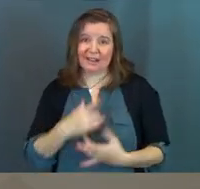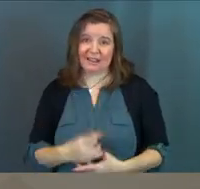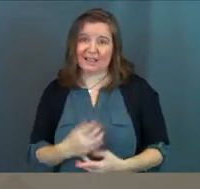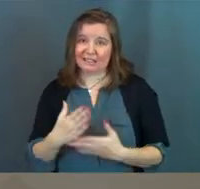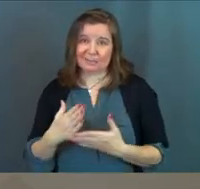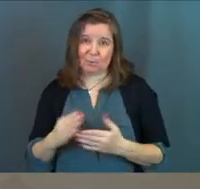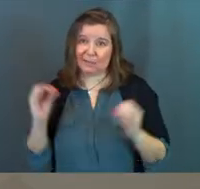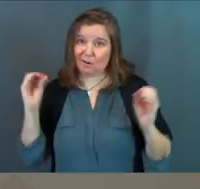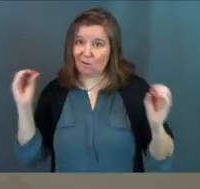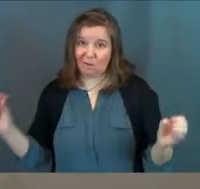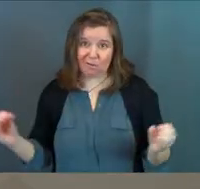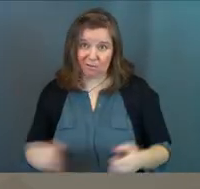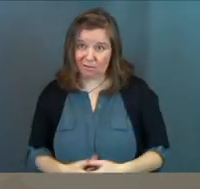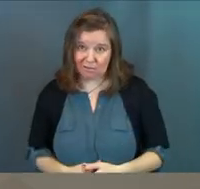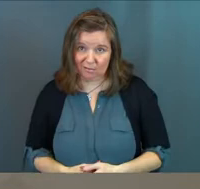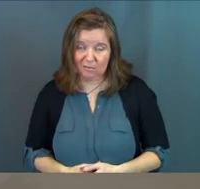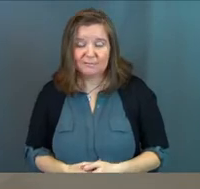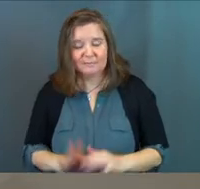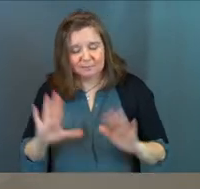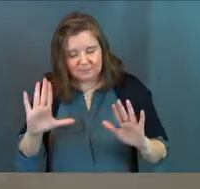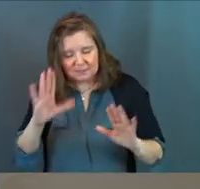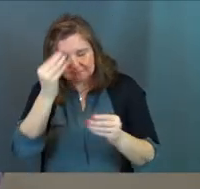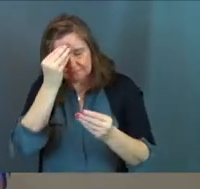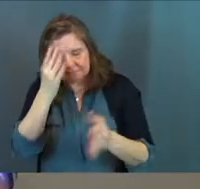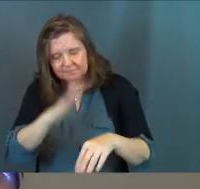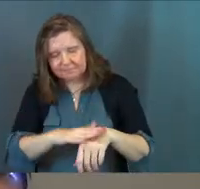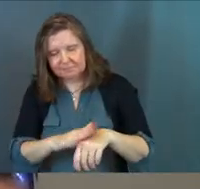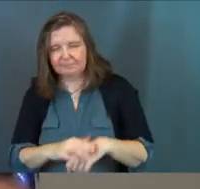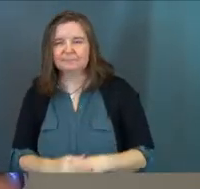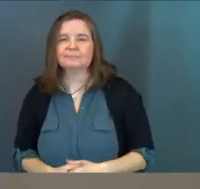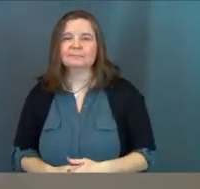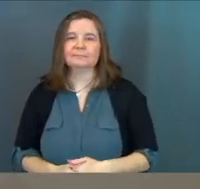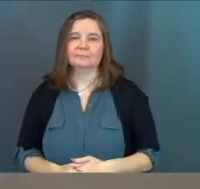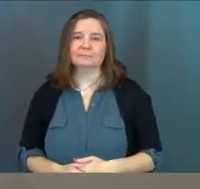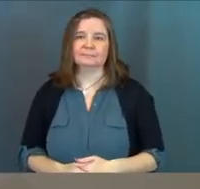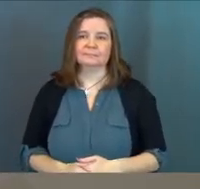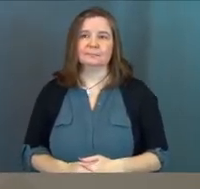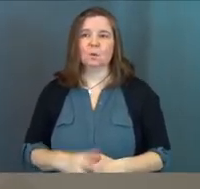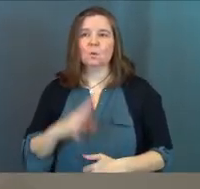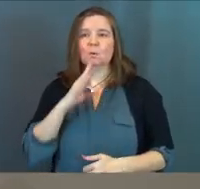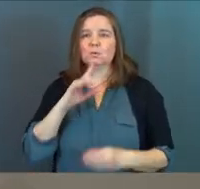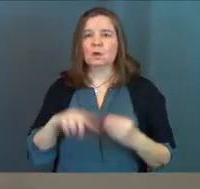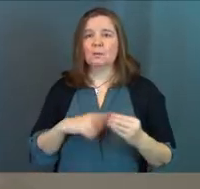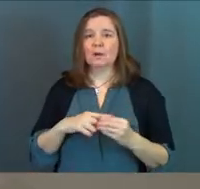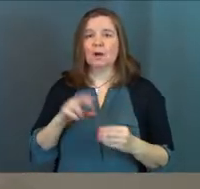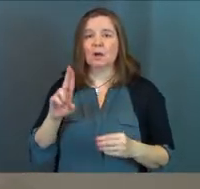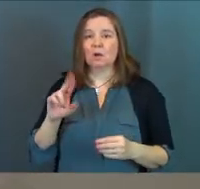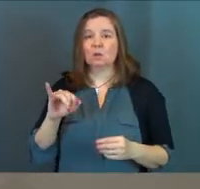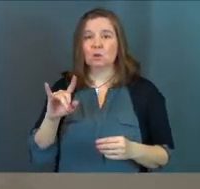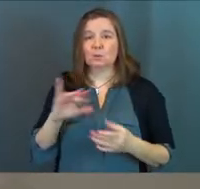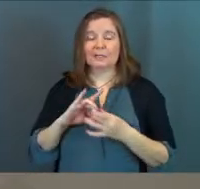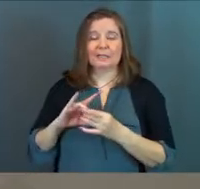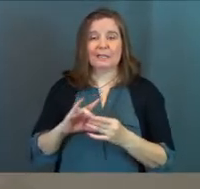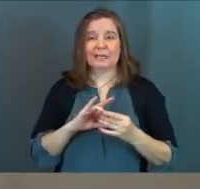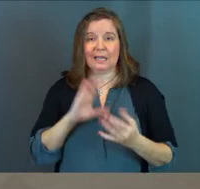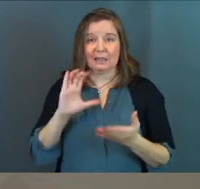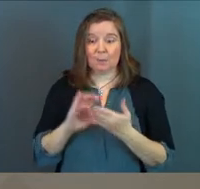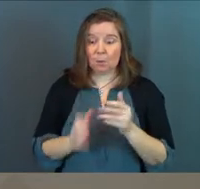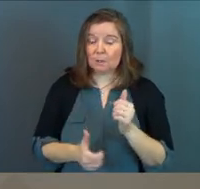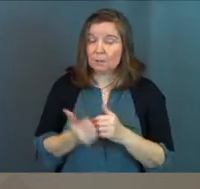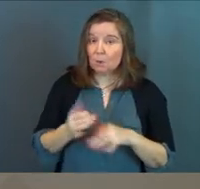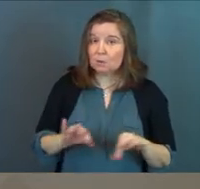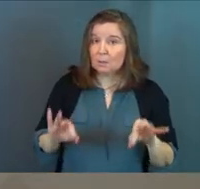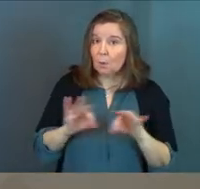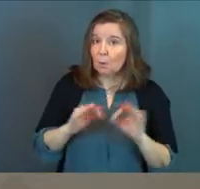like this portion at all. Just throw that out there. We're going to talk about unity in your marriage. What's most